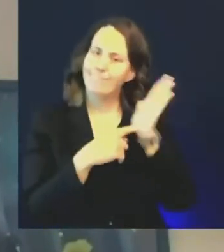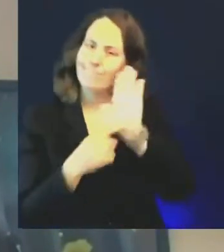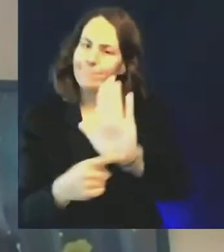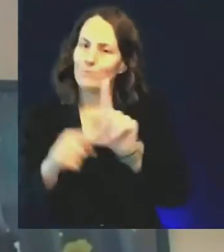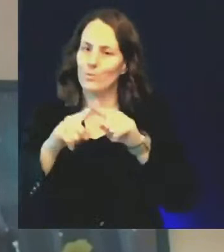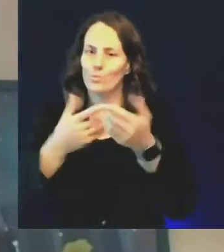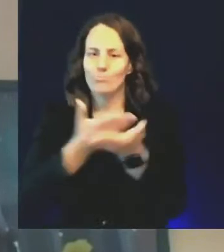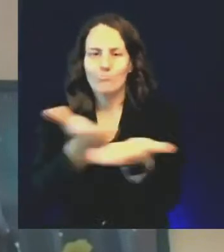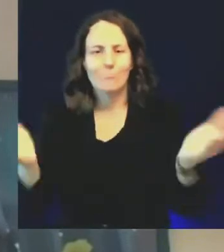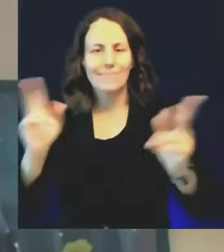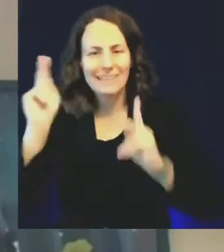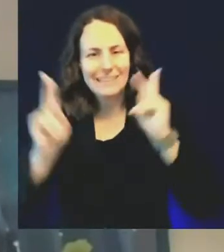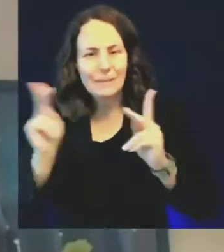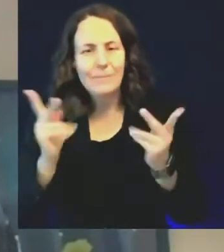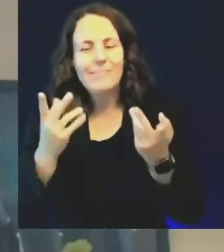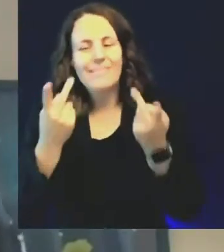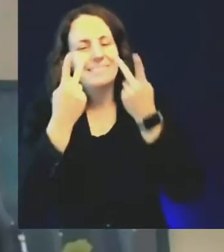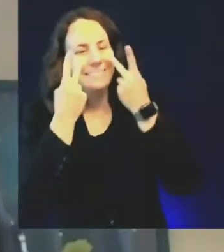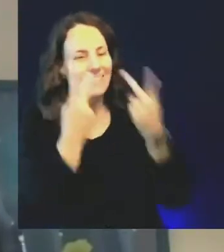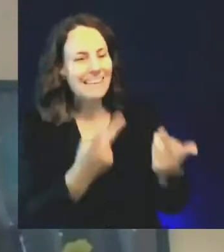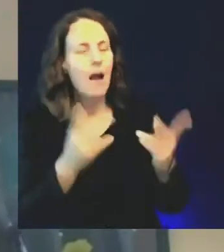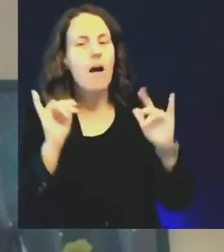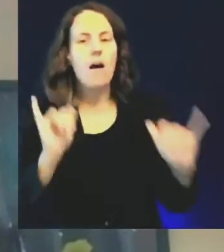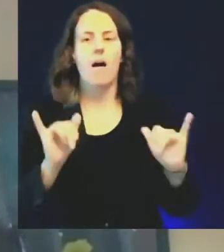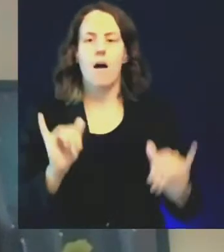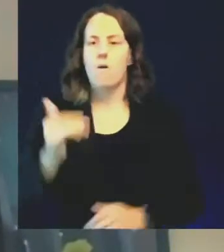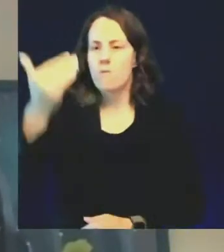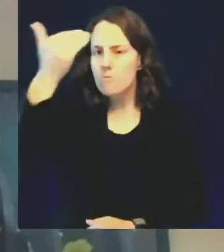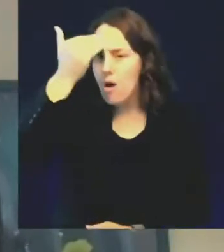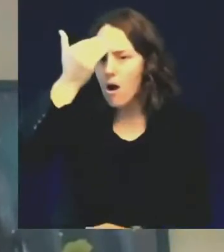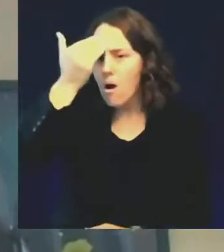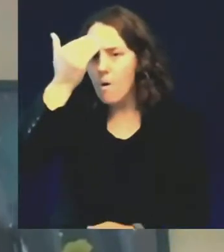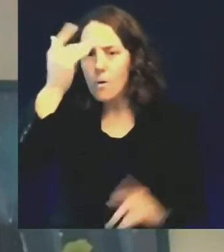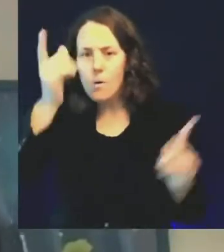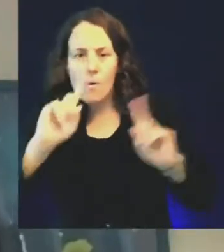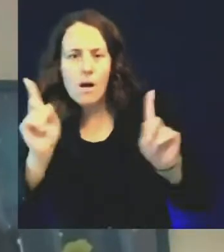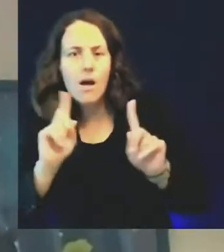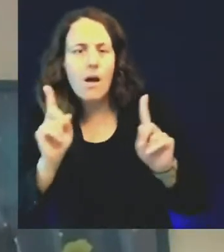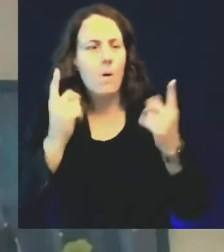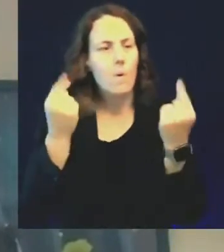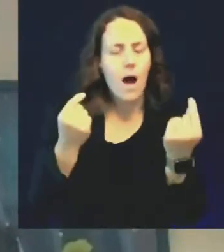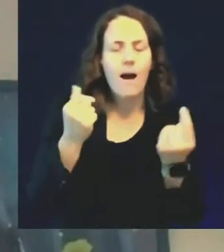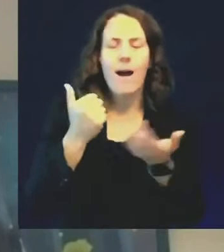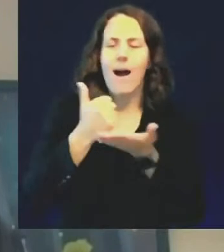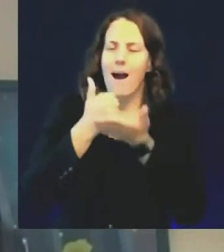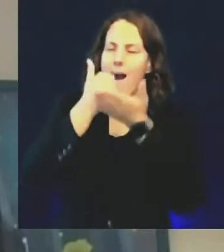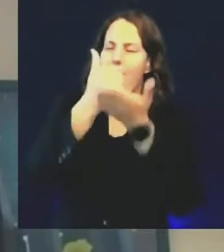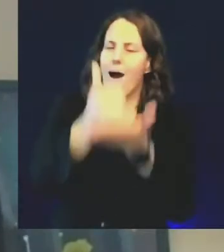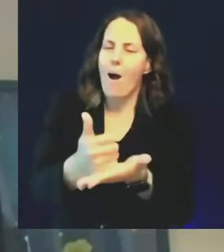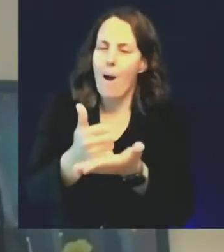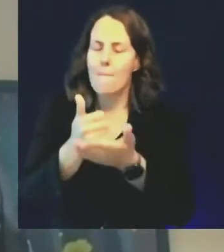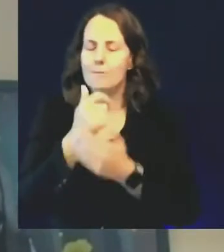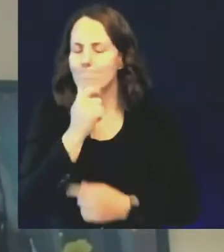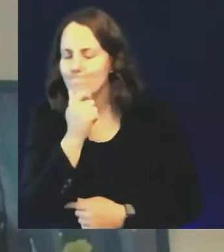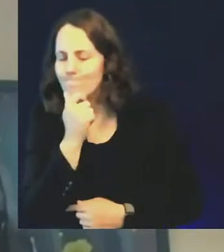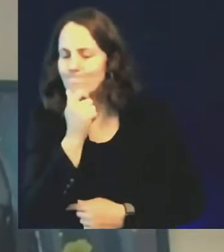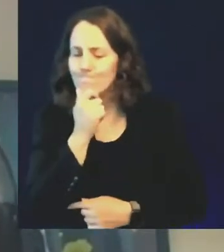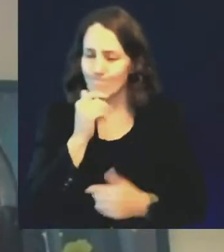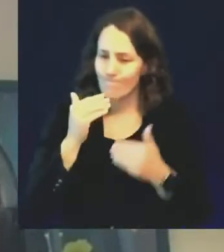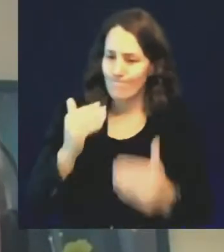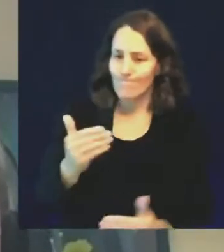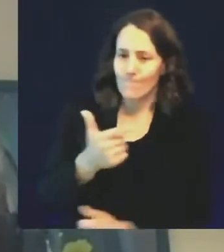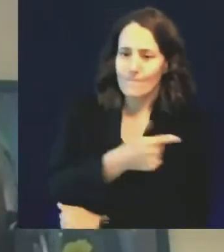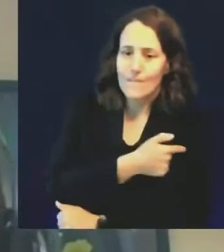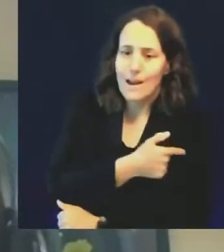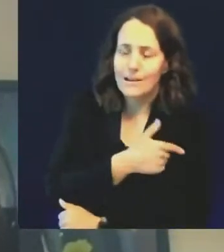and safer decisions. And I'm so grateful to our teams that make it possible for us to share these data